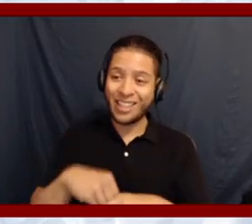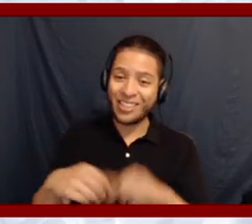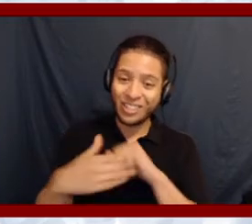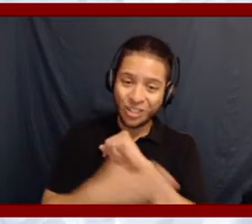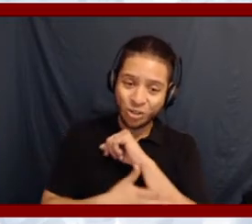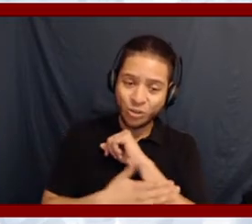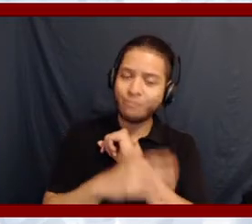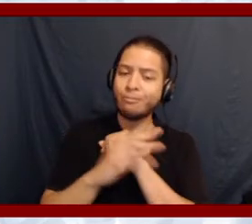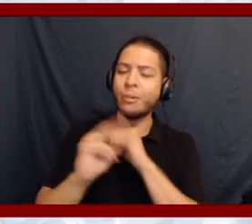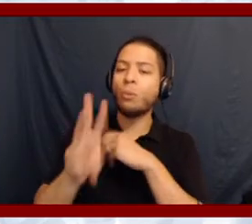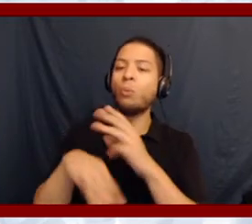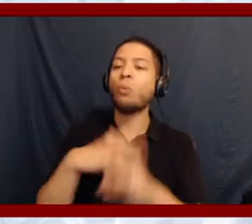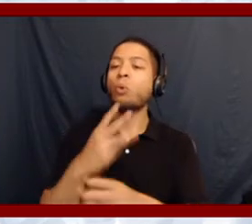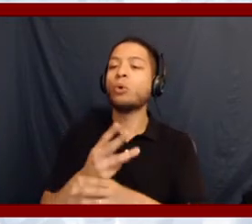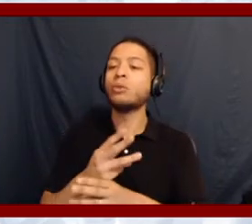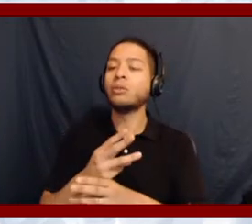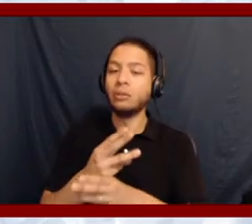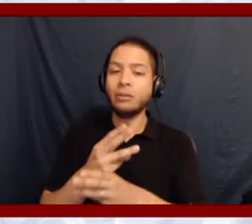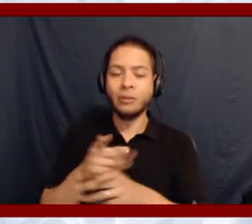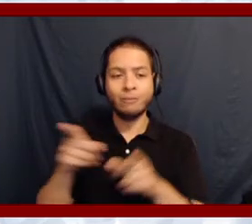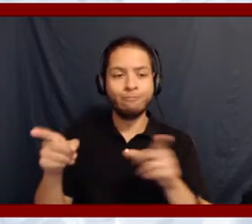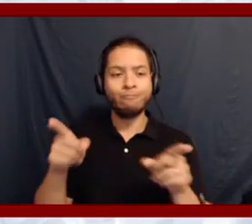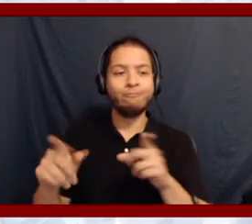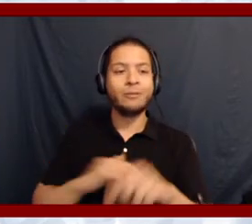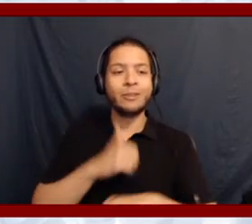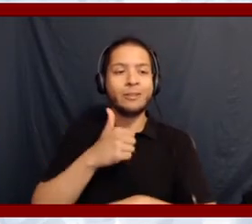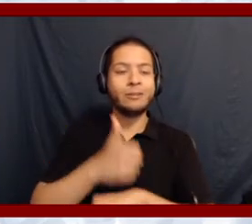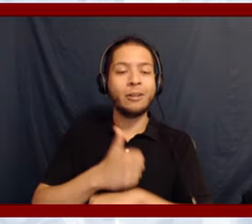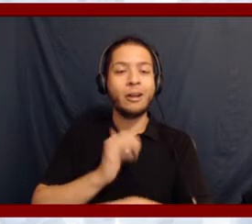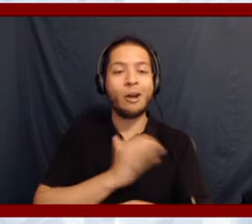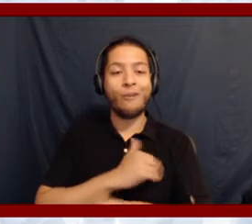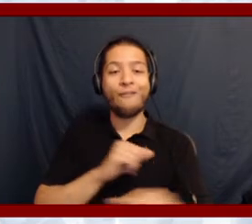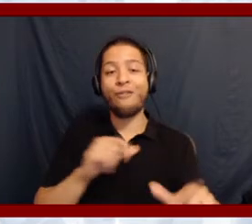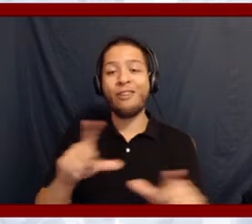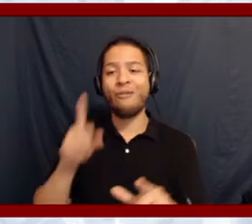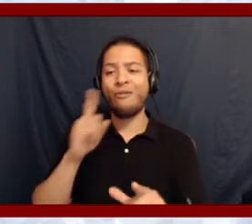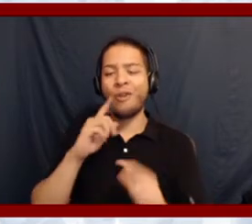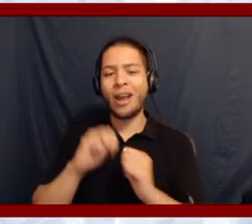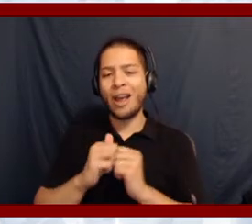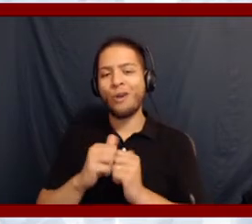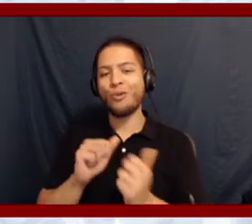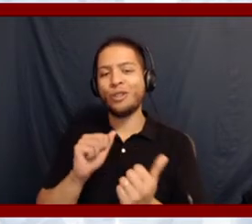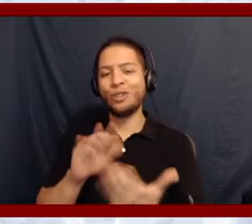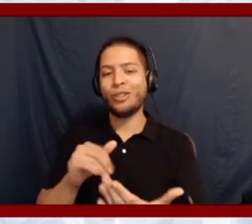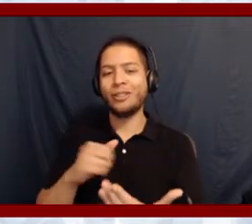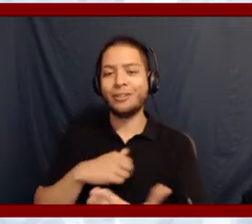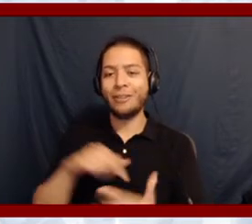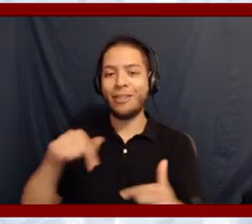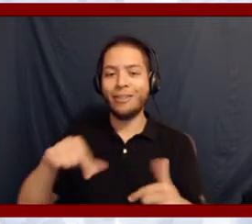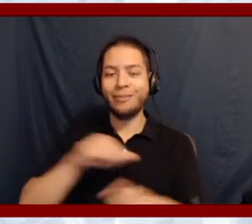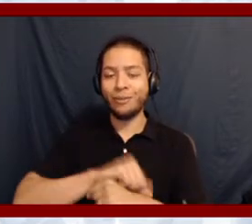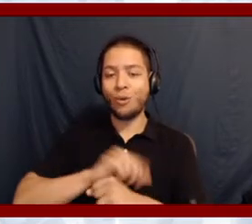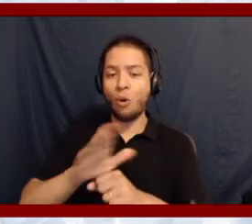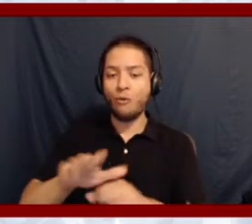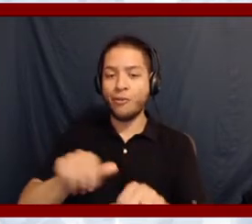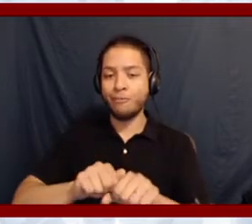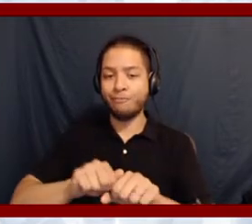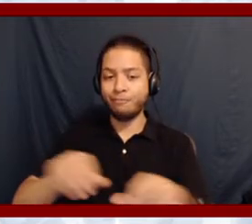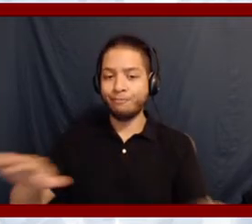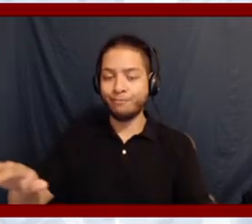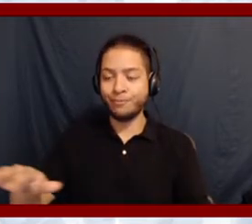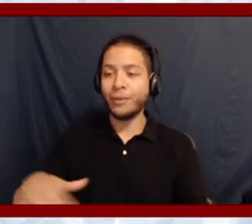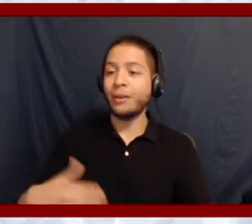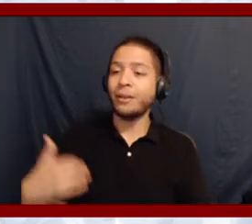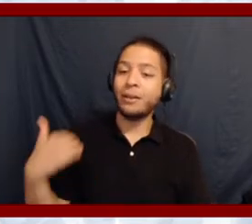stage for how we can address a pandemic like this. So really a critical moment. Of course, you heard from Secretary Cardona just a minute ago in the